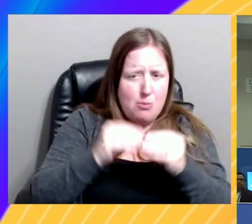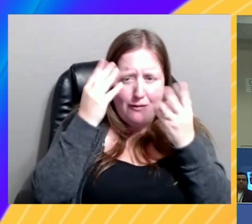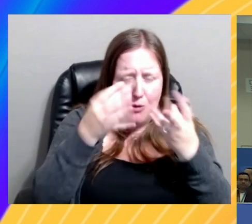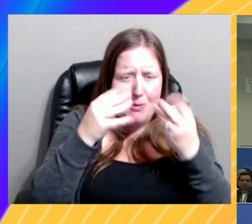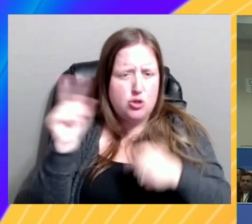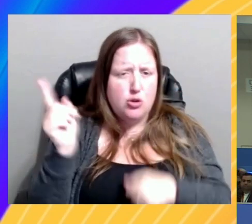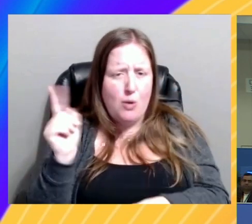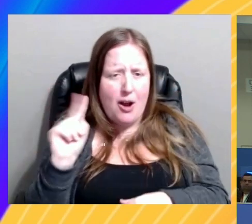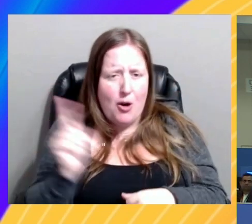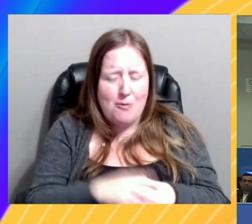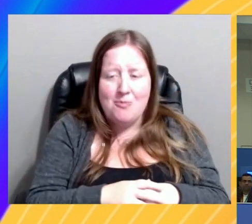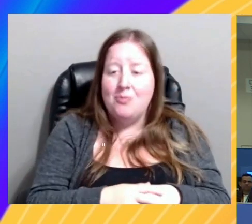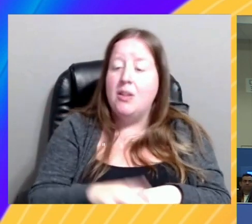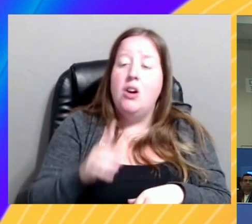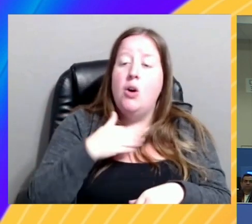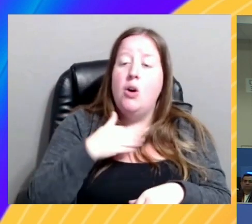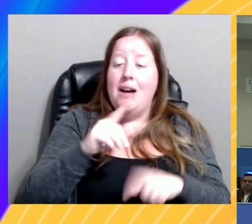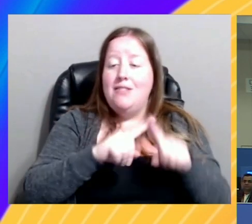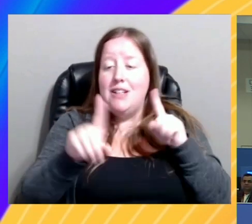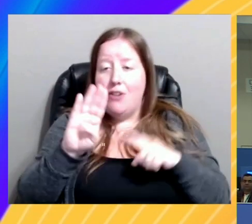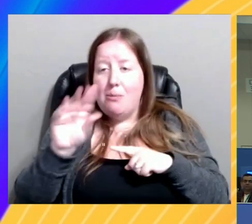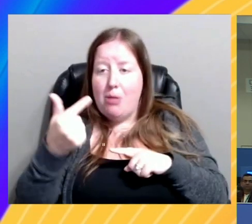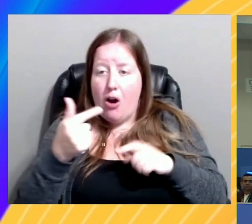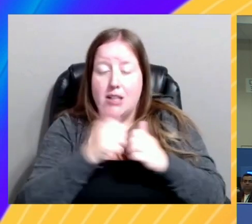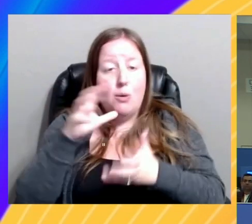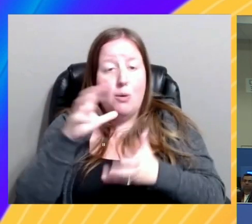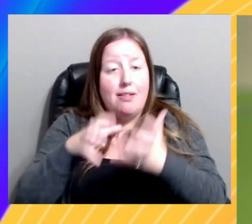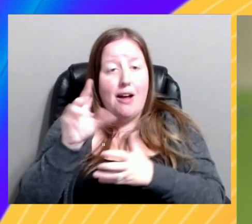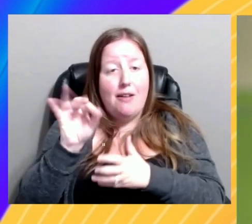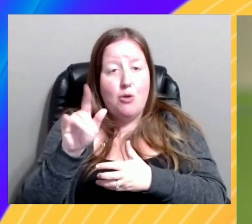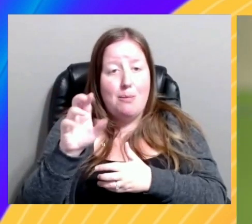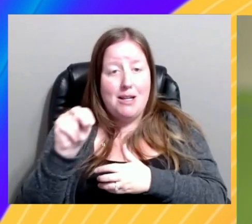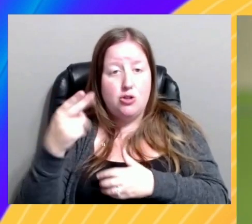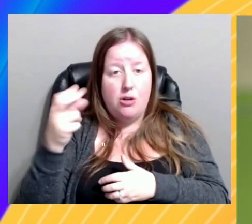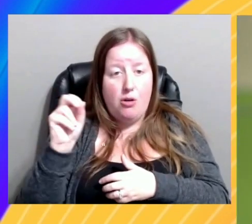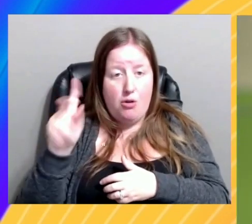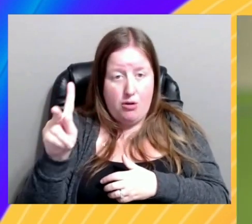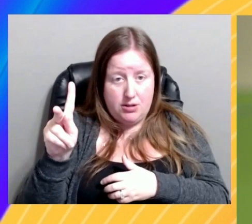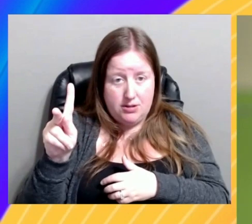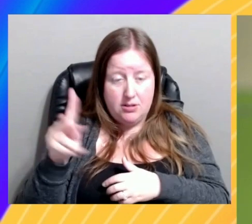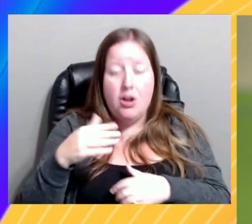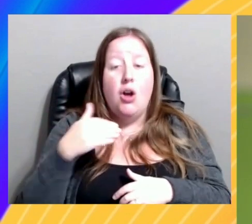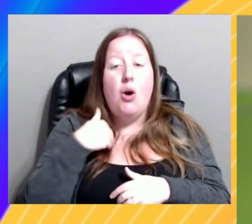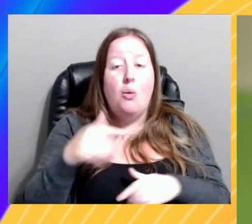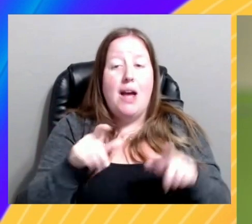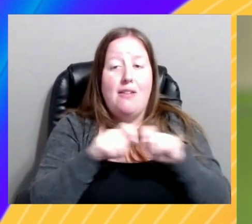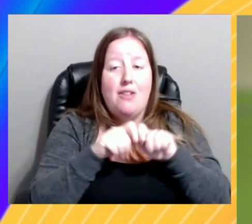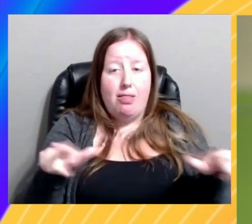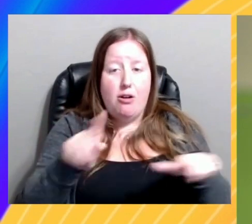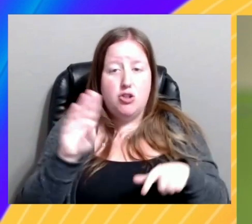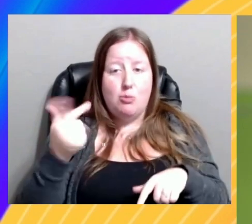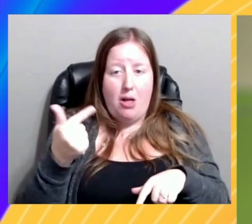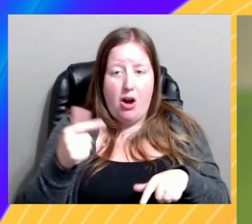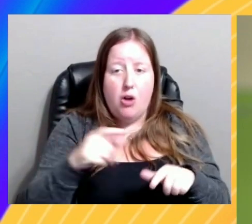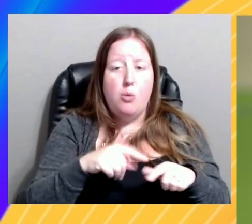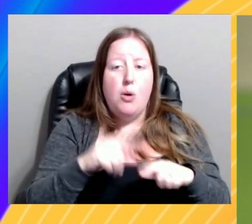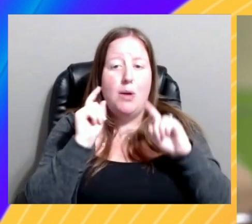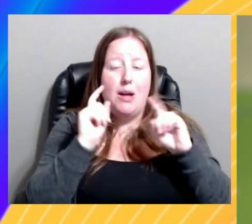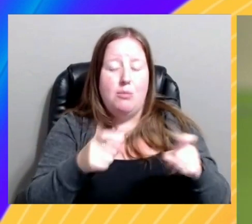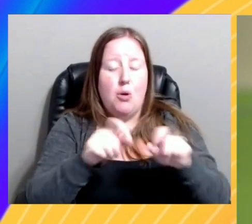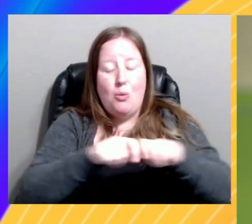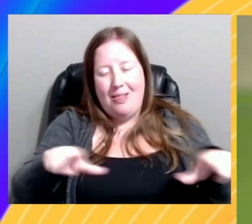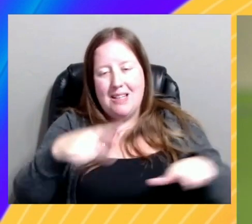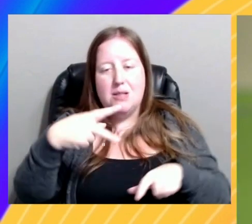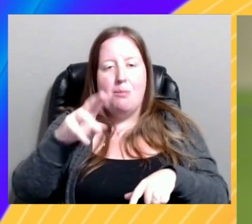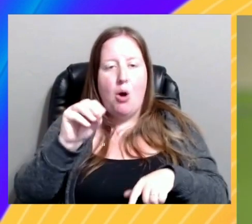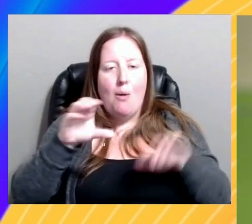We have various blogs around CloudFormation hooks, and then we also have a launch release blogs when we release Proactive that they can go and